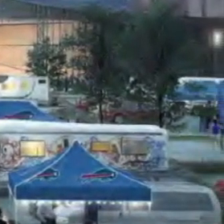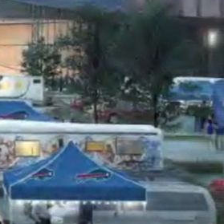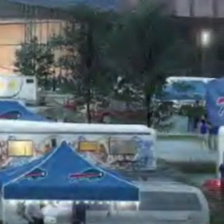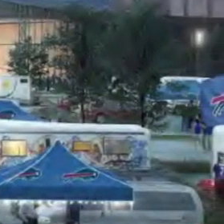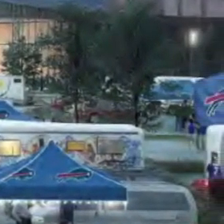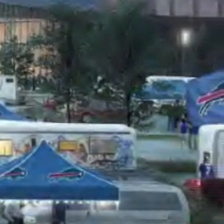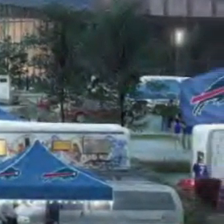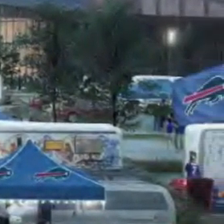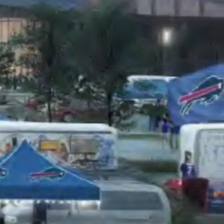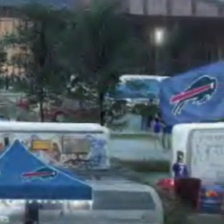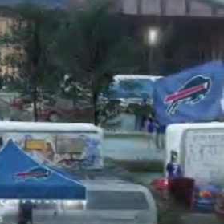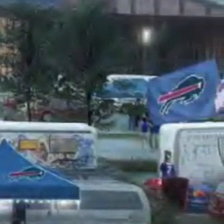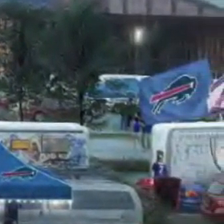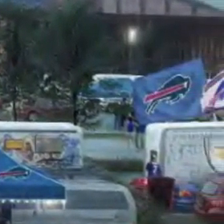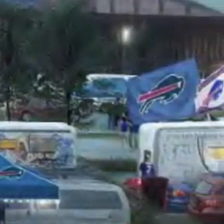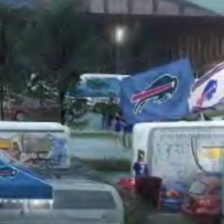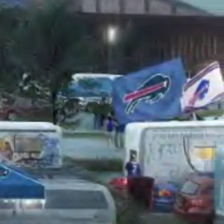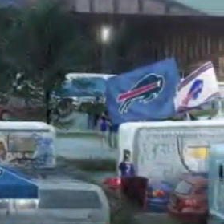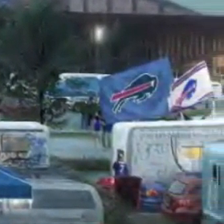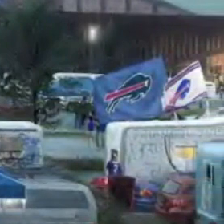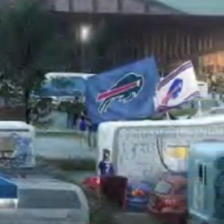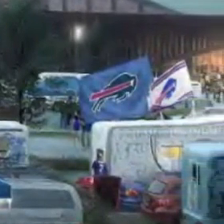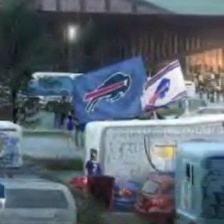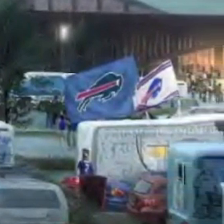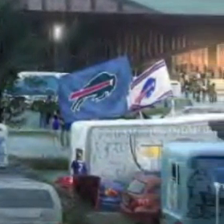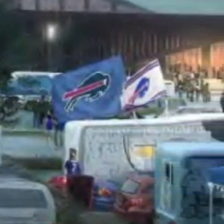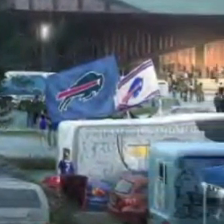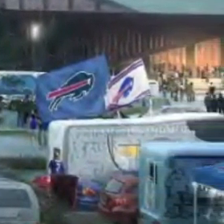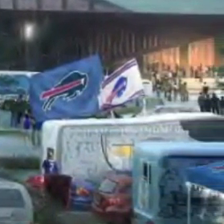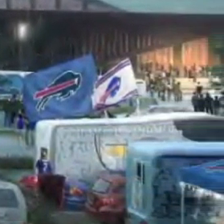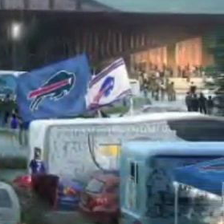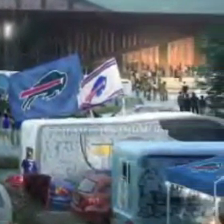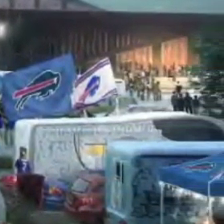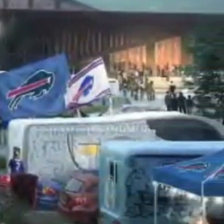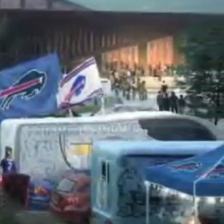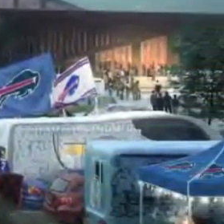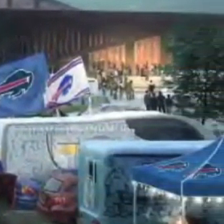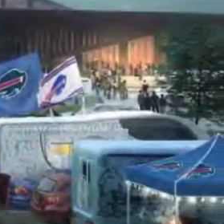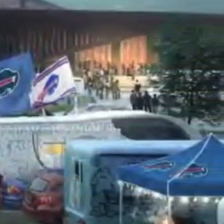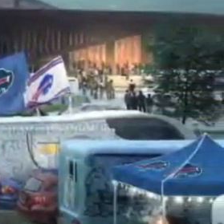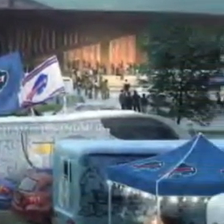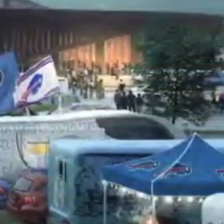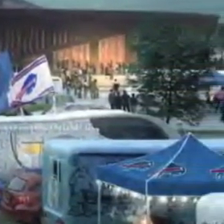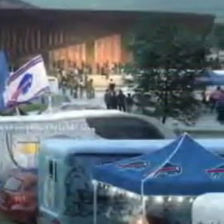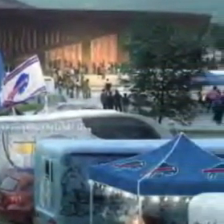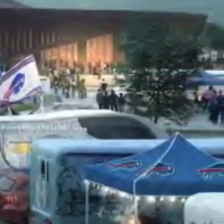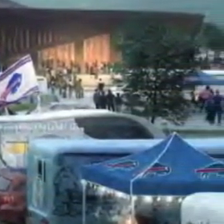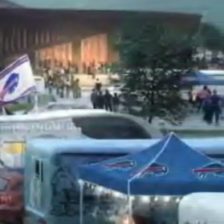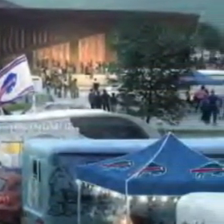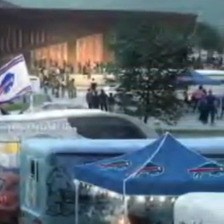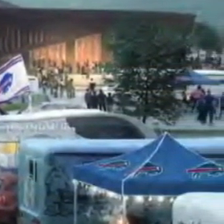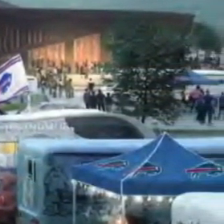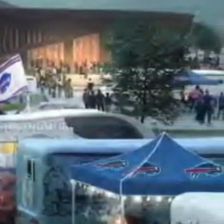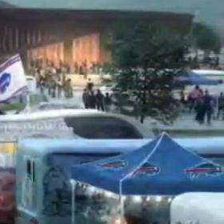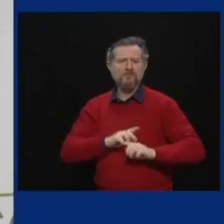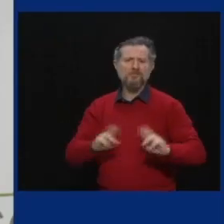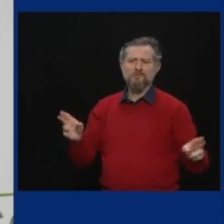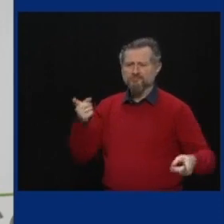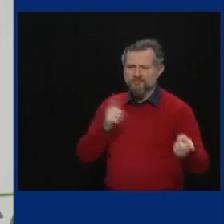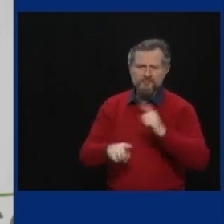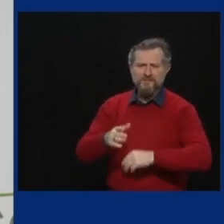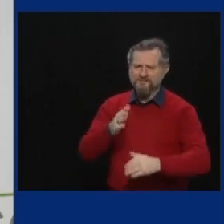fan, let's lock this down. Let's get it done. The Bills have said the team wants the stadium in Orchard Park. Hochul had this to say.